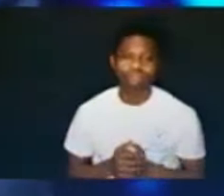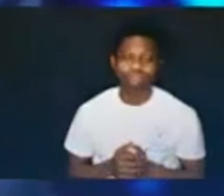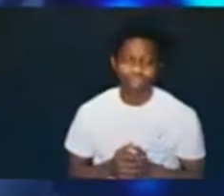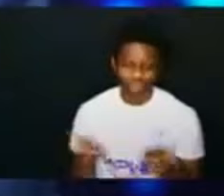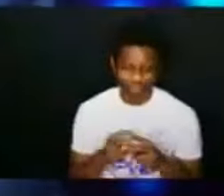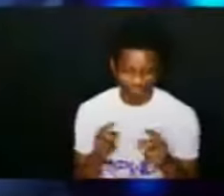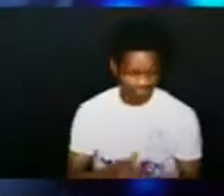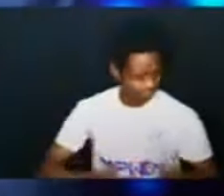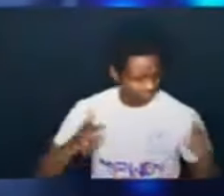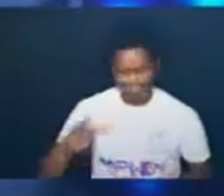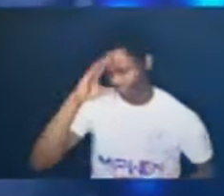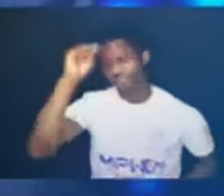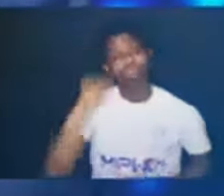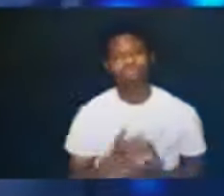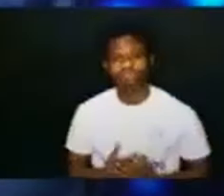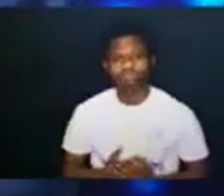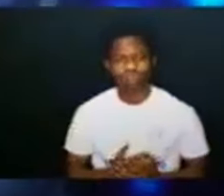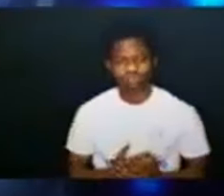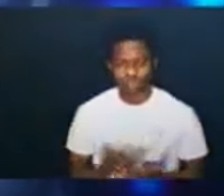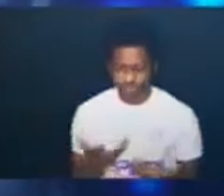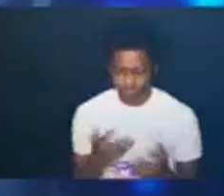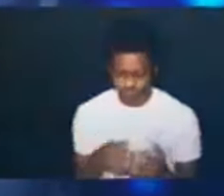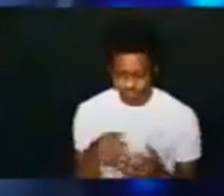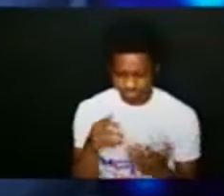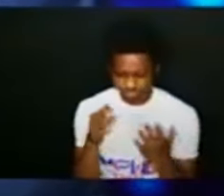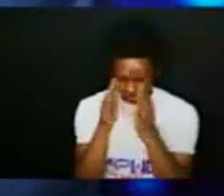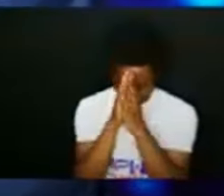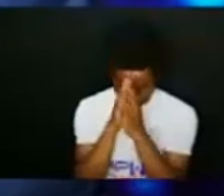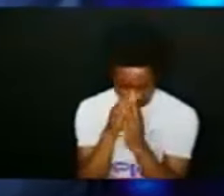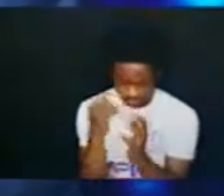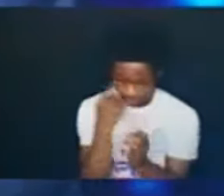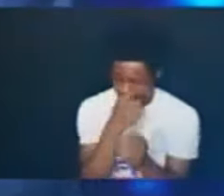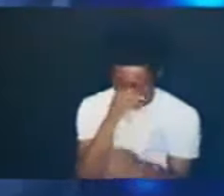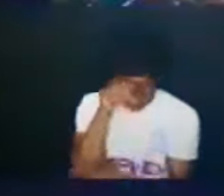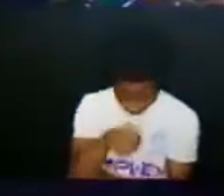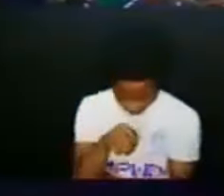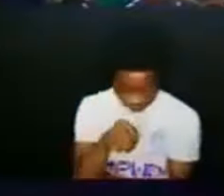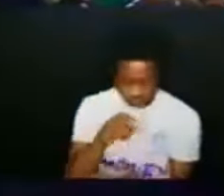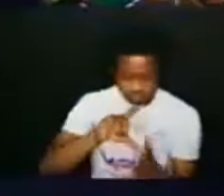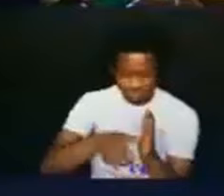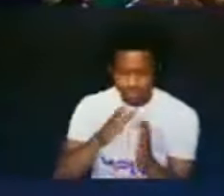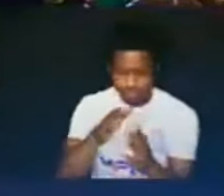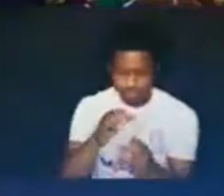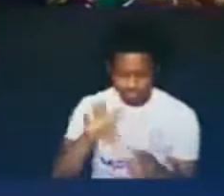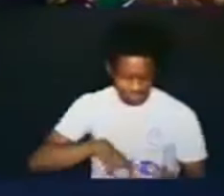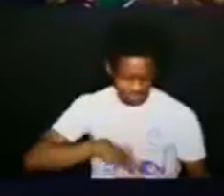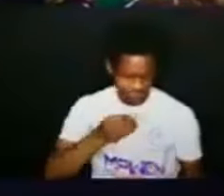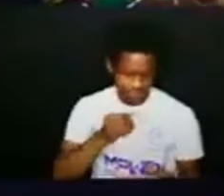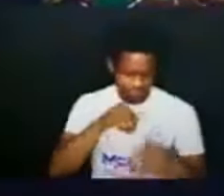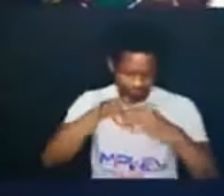Great man. I want you to bow down your head and submit your spirit in before God.